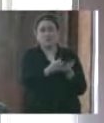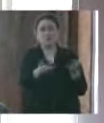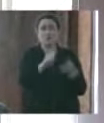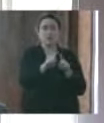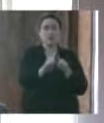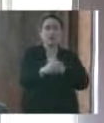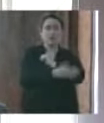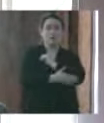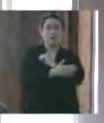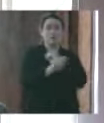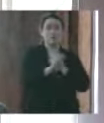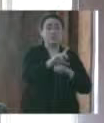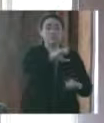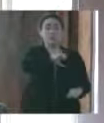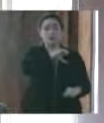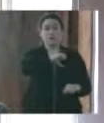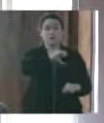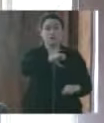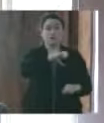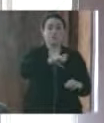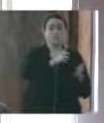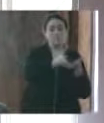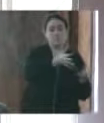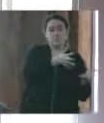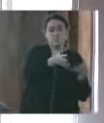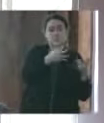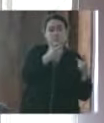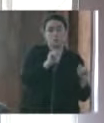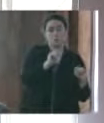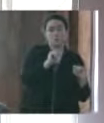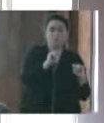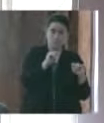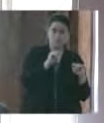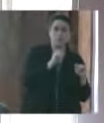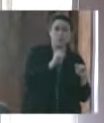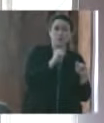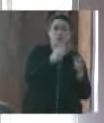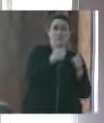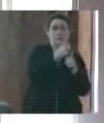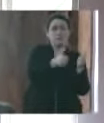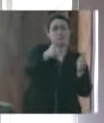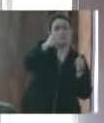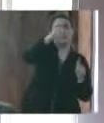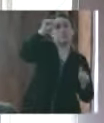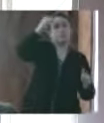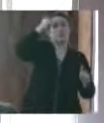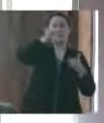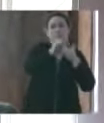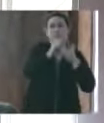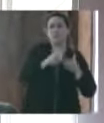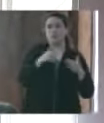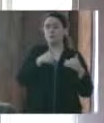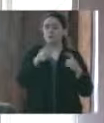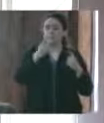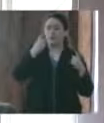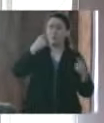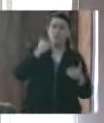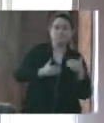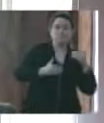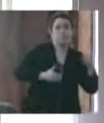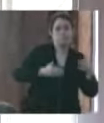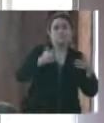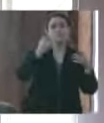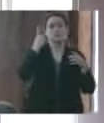provided a stimulus to commit senior leaders from tiger range countries to take effective steps towards tiger conservation and to